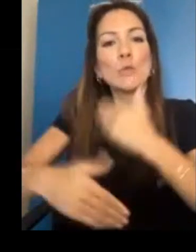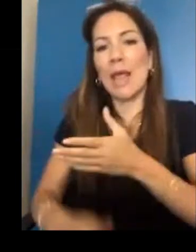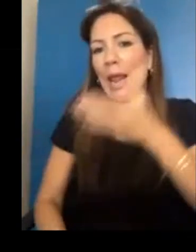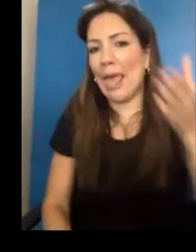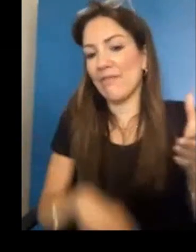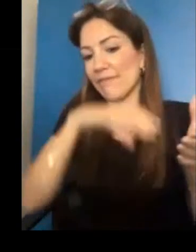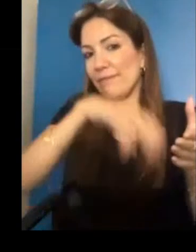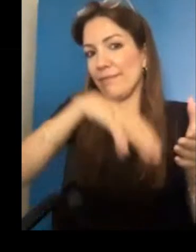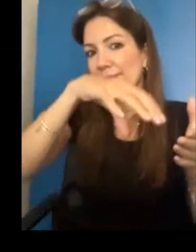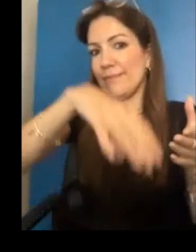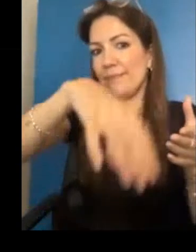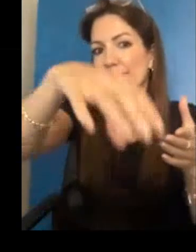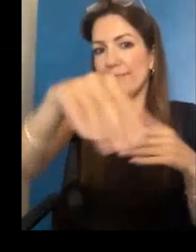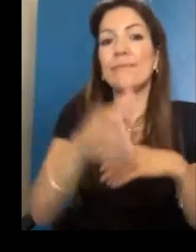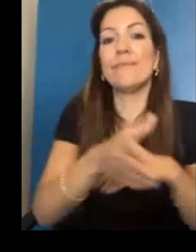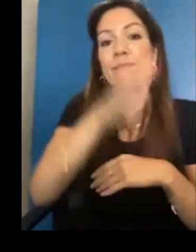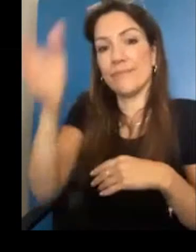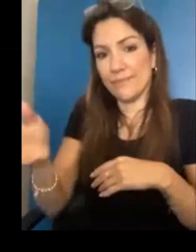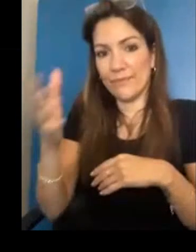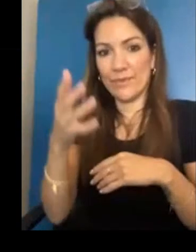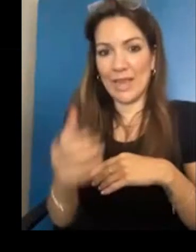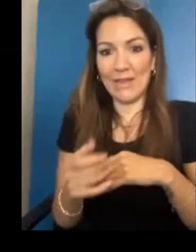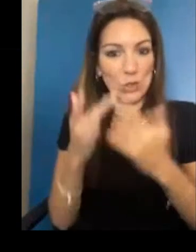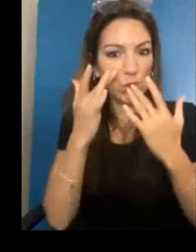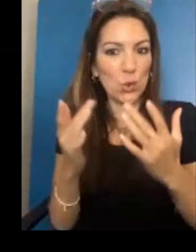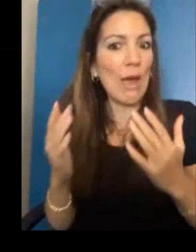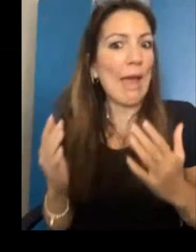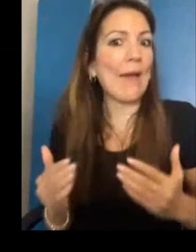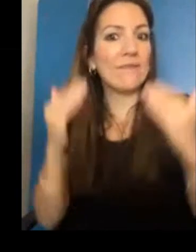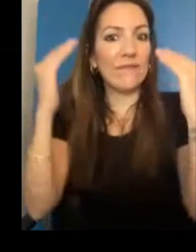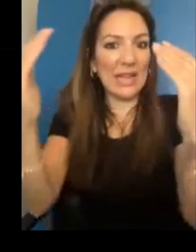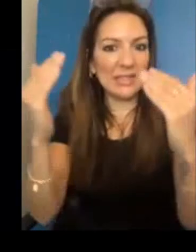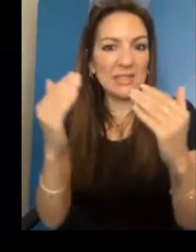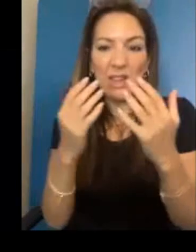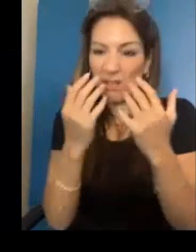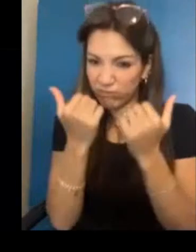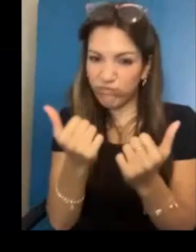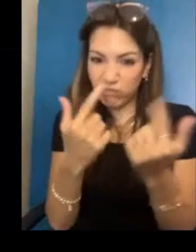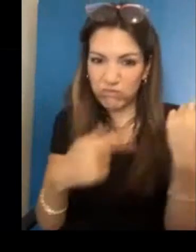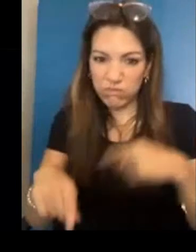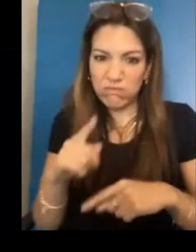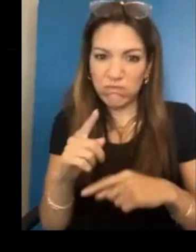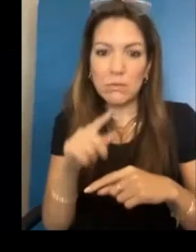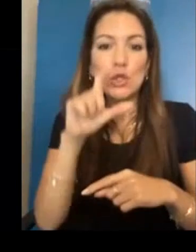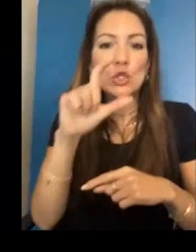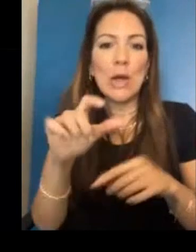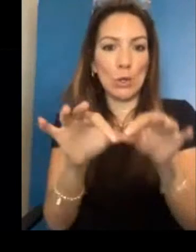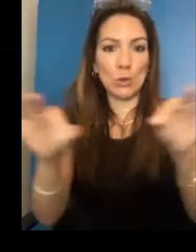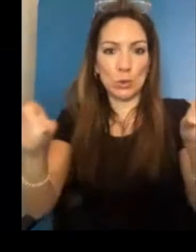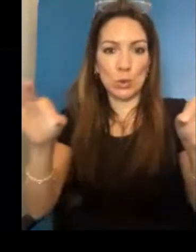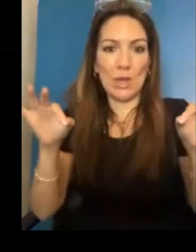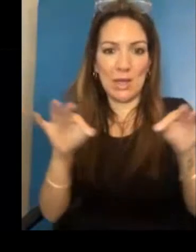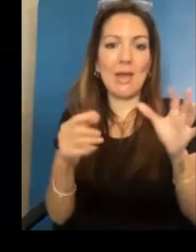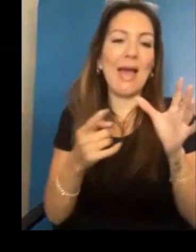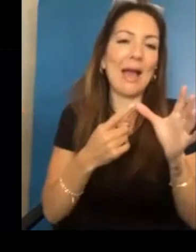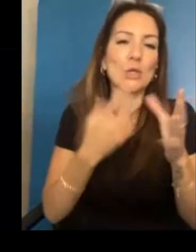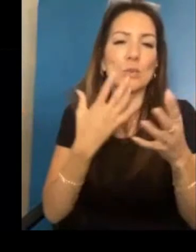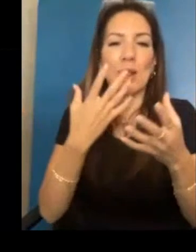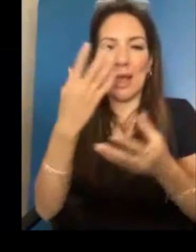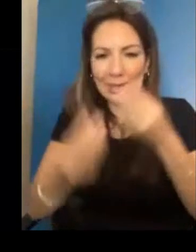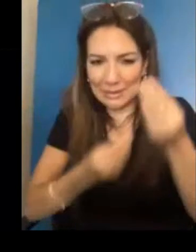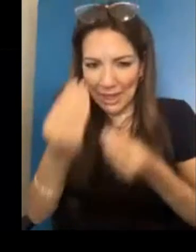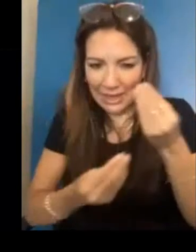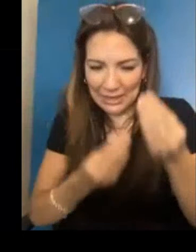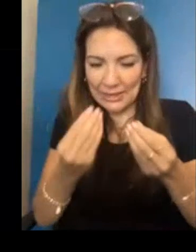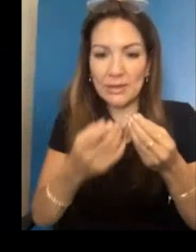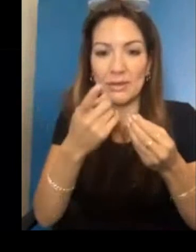right. Next slide. It's just to show how advanced it is and how great. And there you go. That's a bit more of a Chapel Square that Angus will talk about, and some of the retail units. And that's